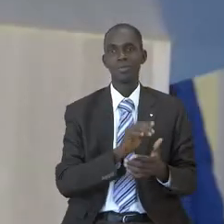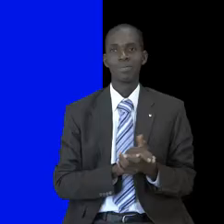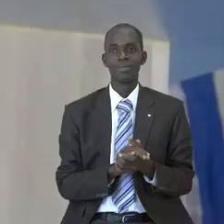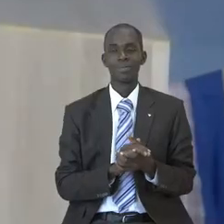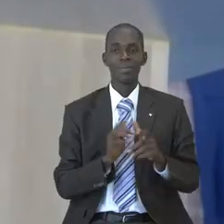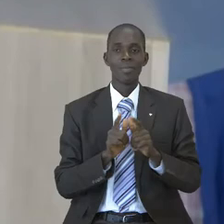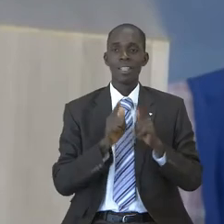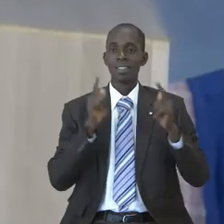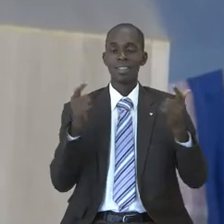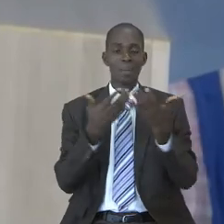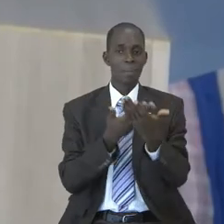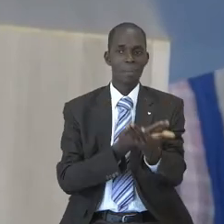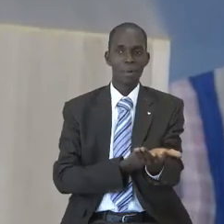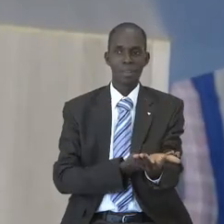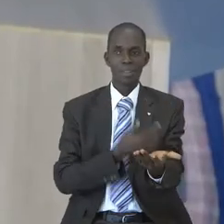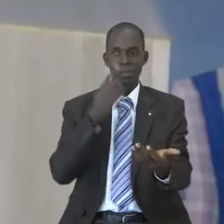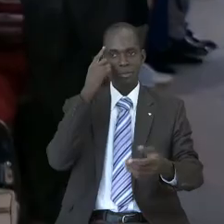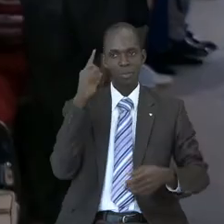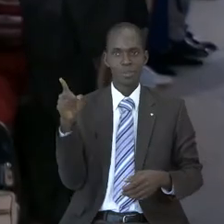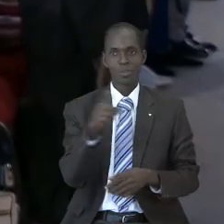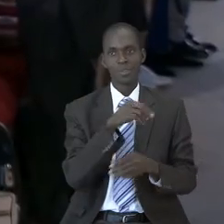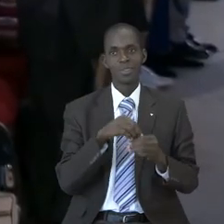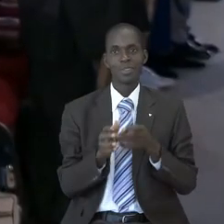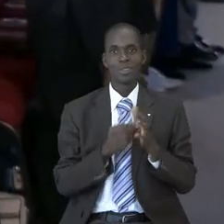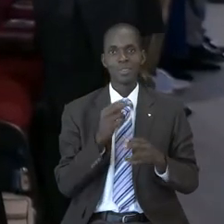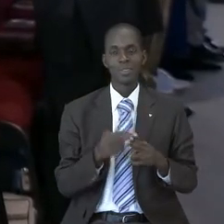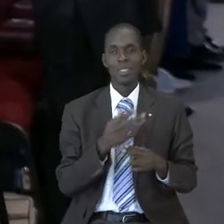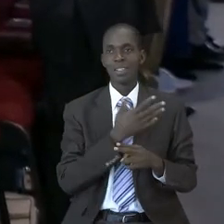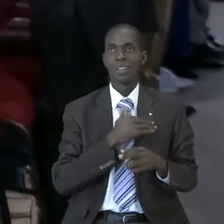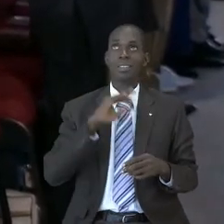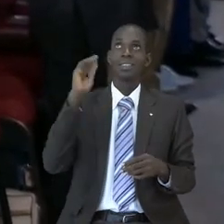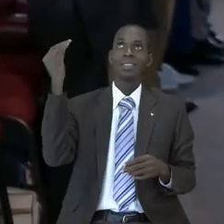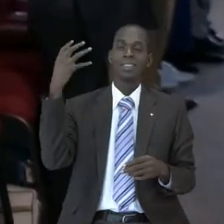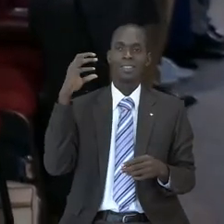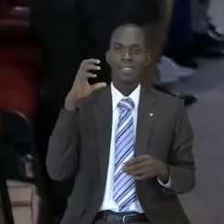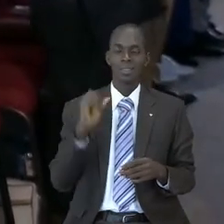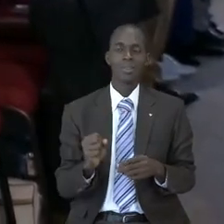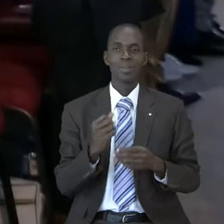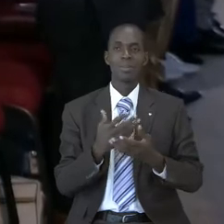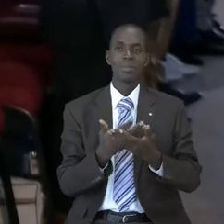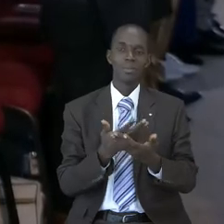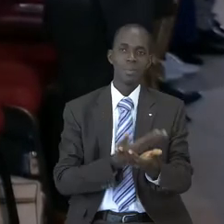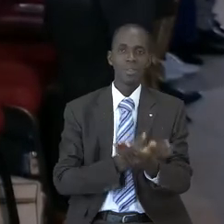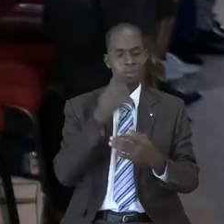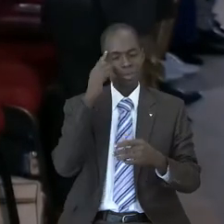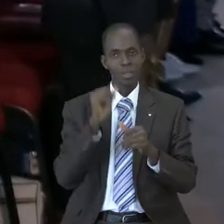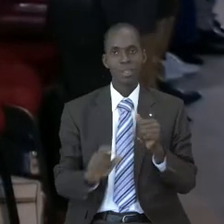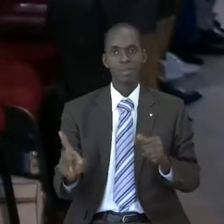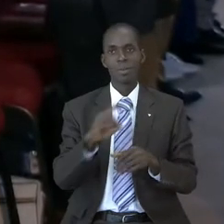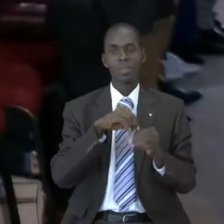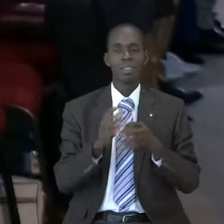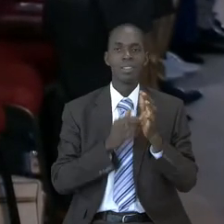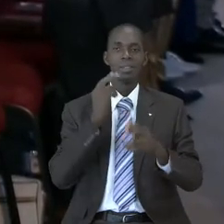Great morning for you. And gracious morning for everyone in